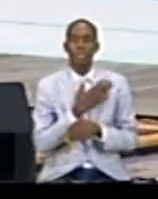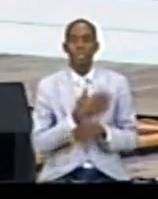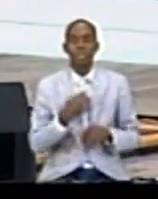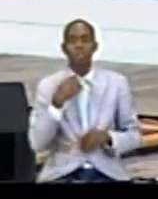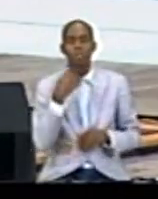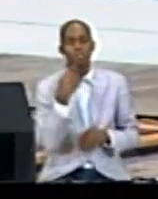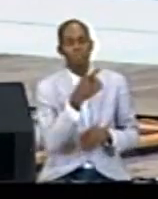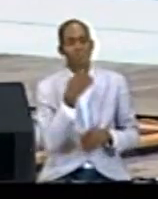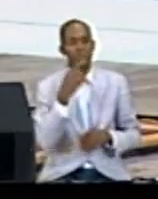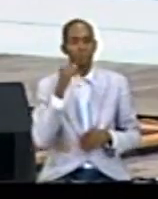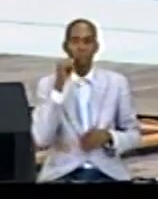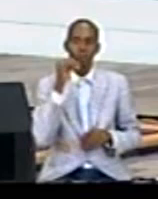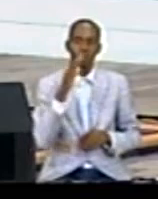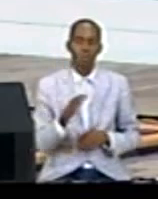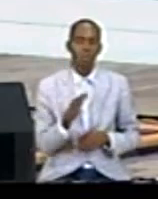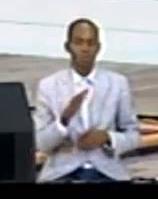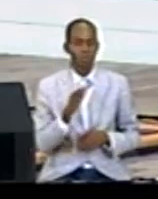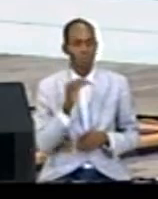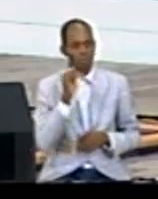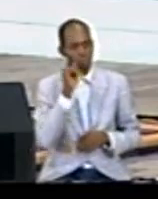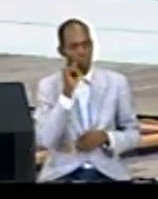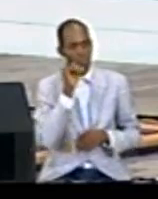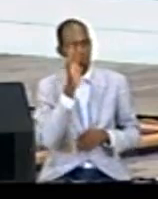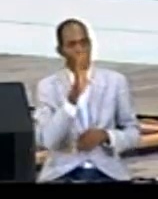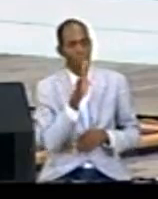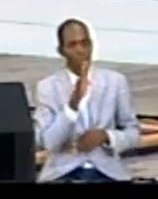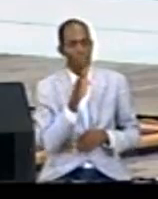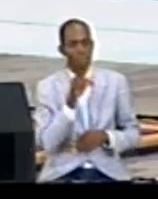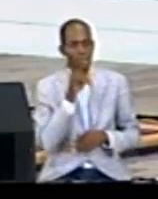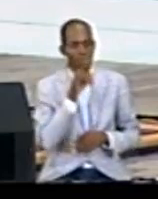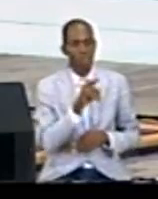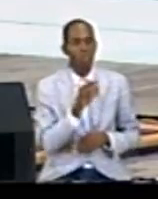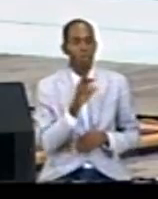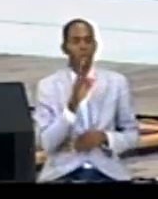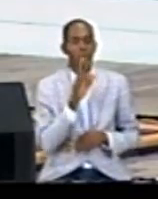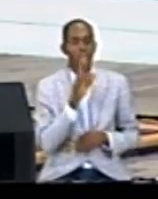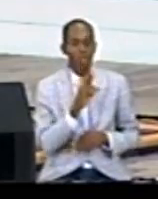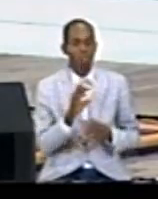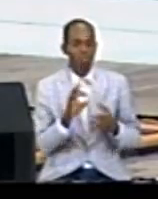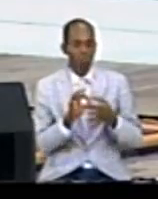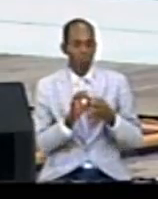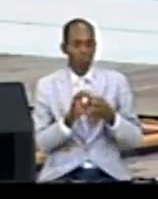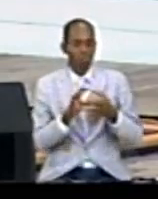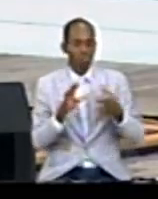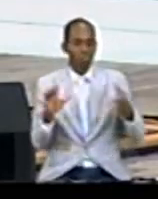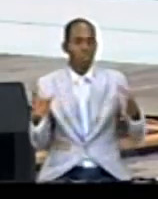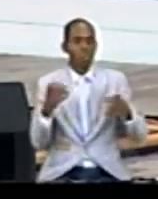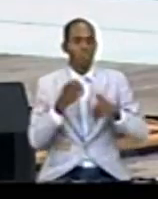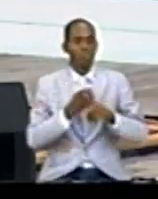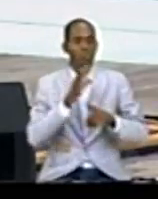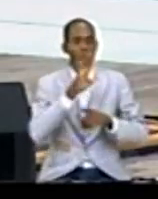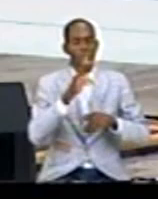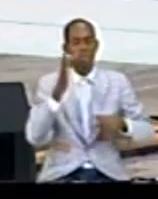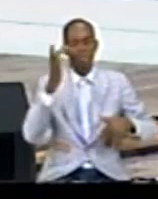unto her, woman, thou art loosed from thine